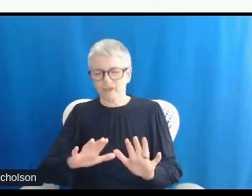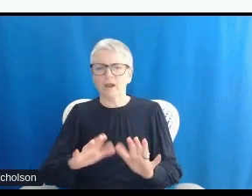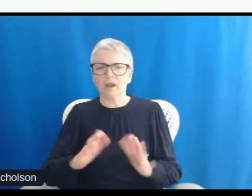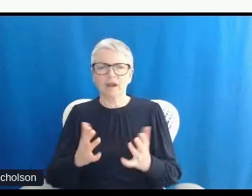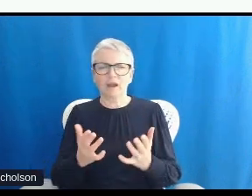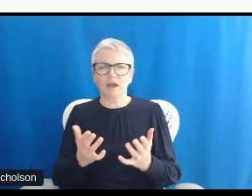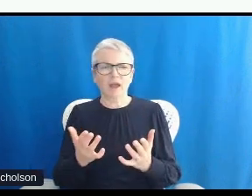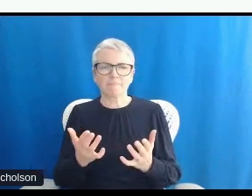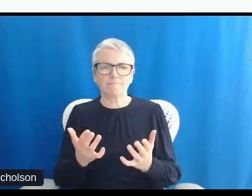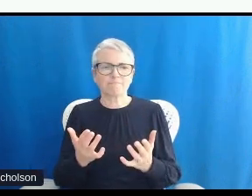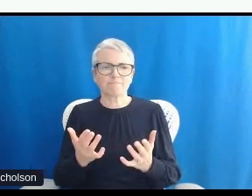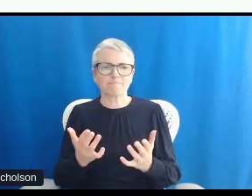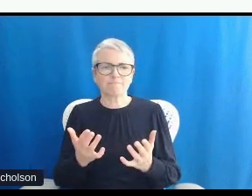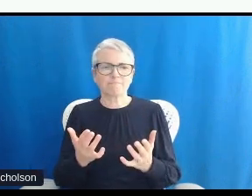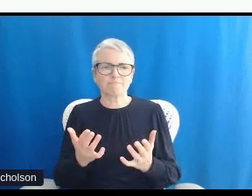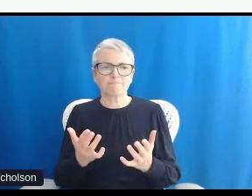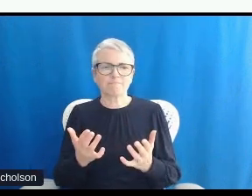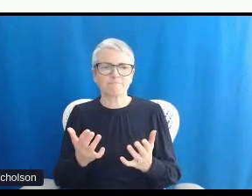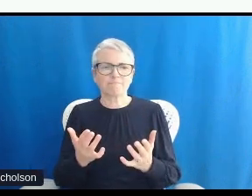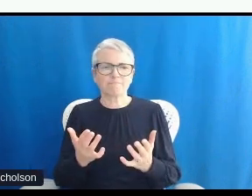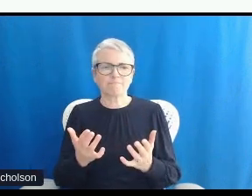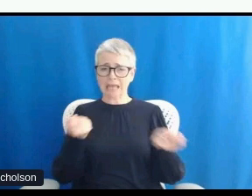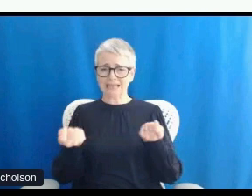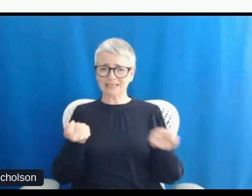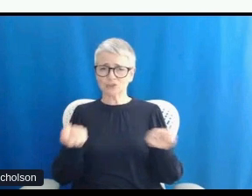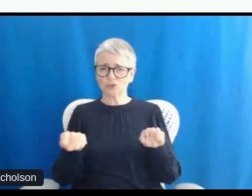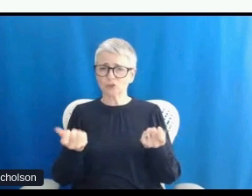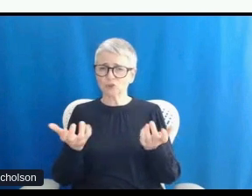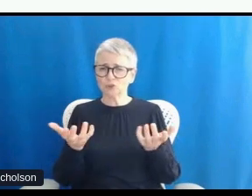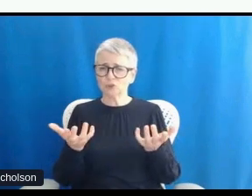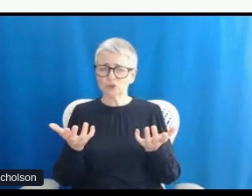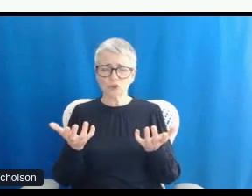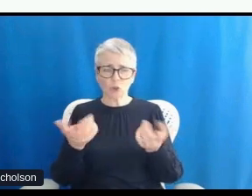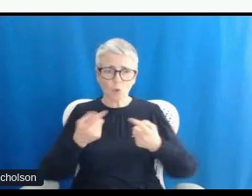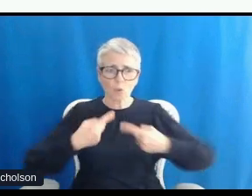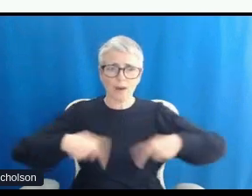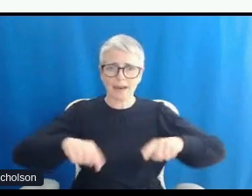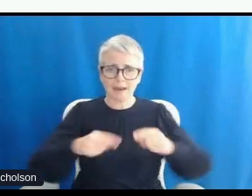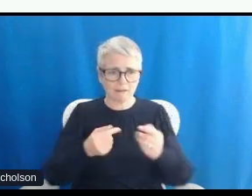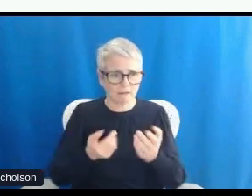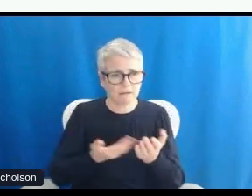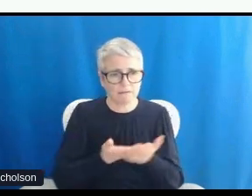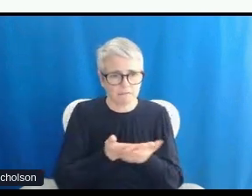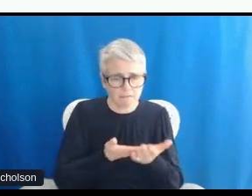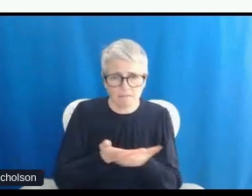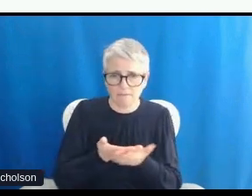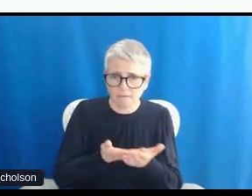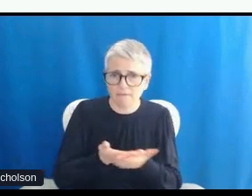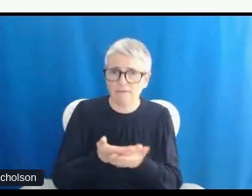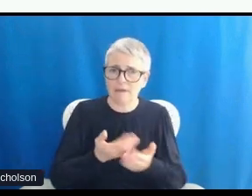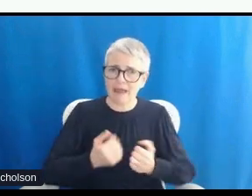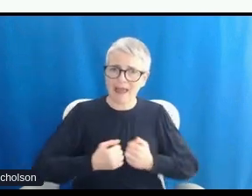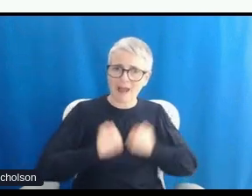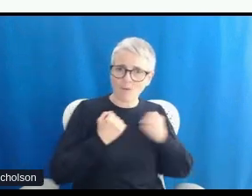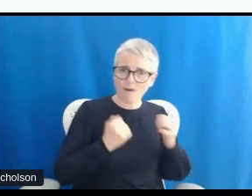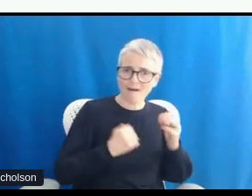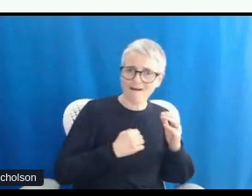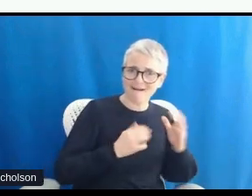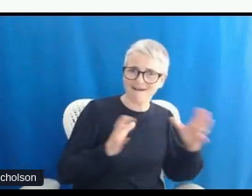it's around managing how we discuss about accessibility internally and globally. So we have the